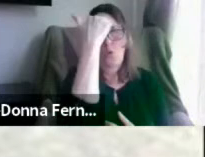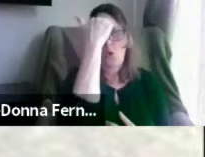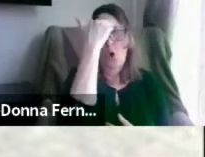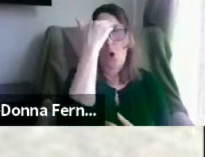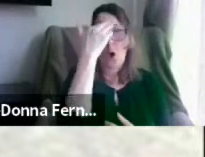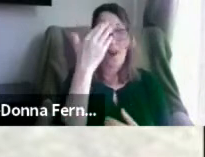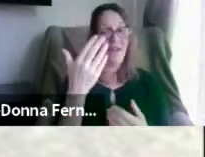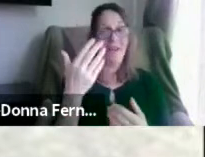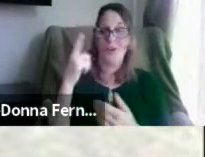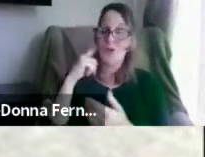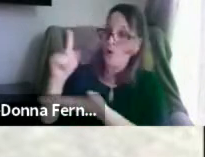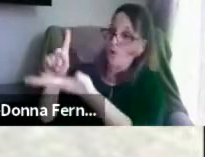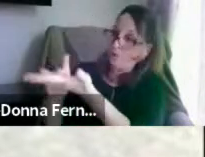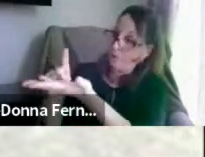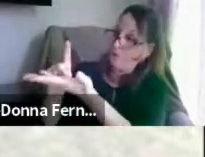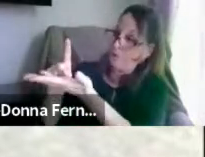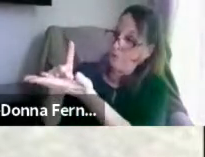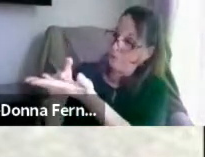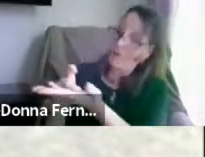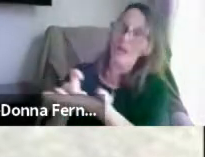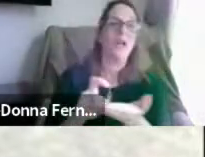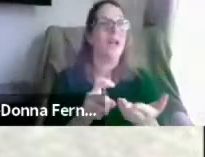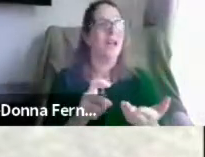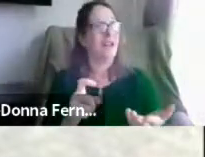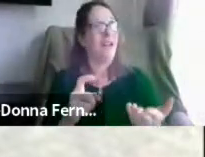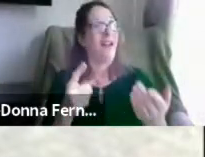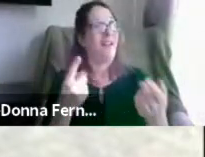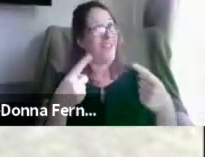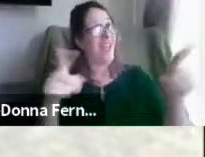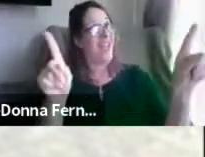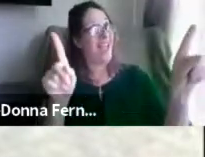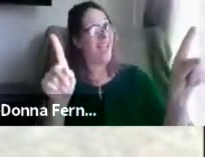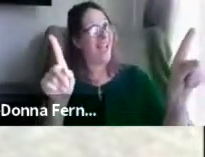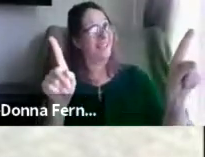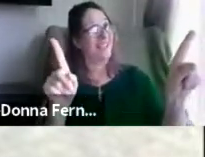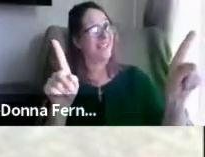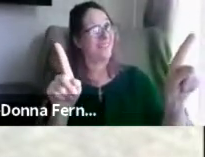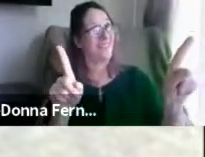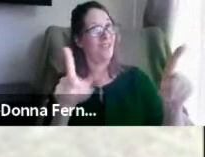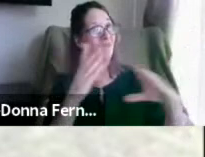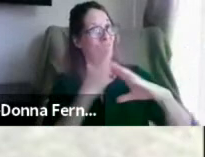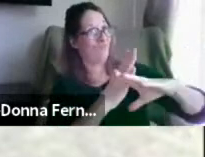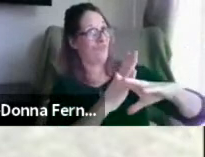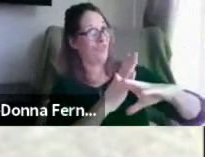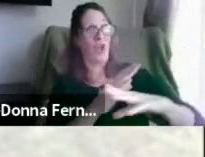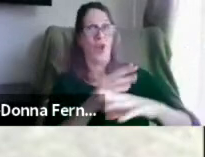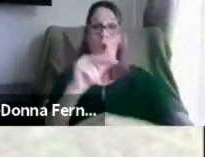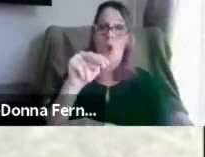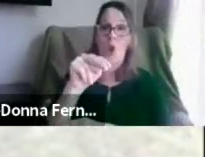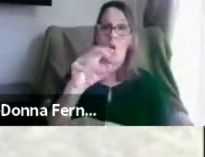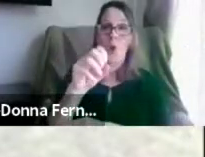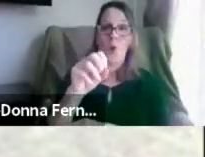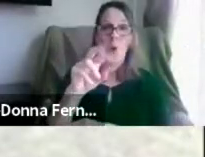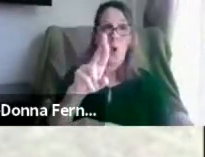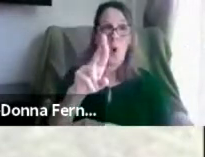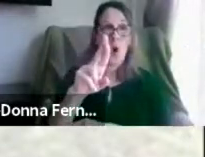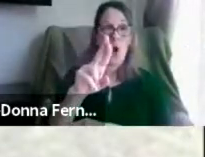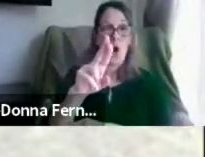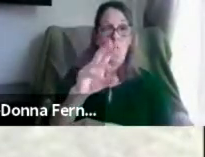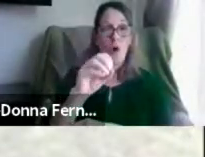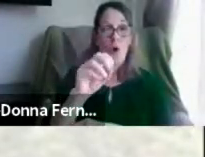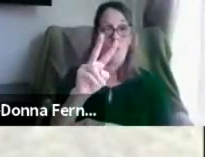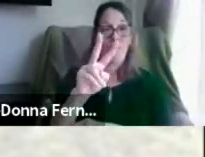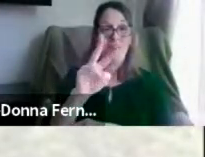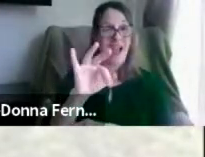hand sanitizers are not effective against norovirus. Norovirus is a stomach illness